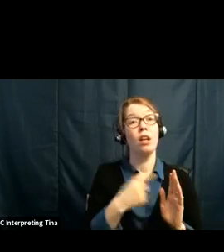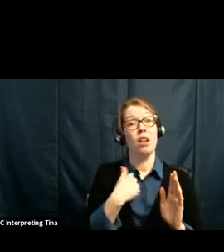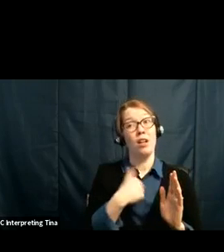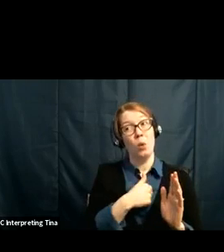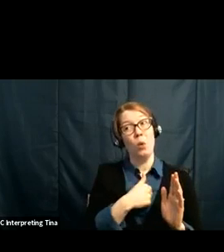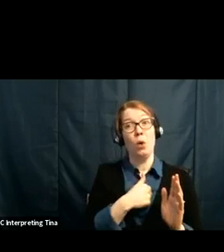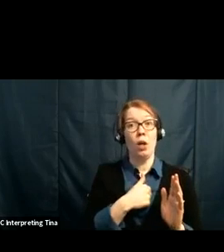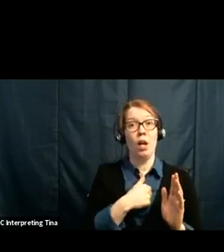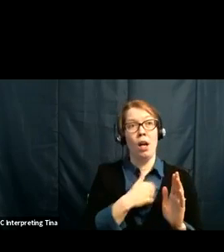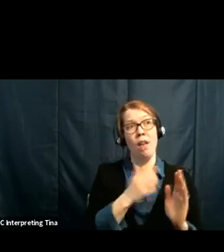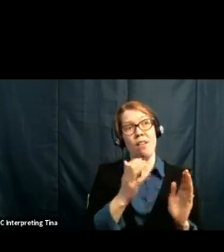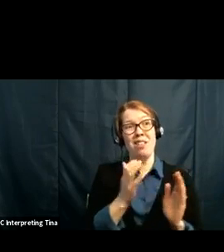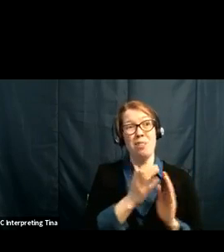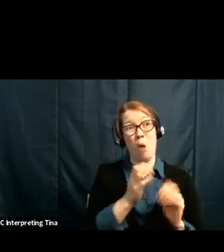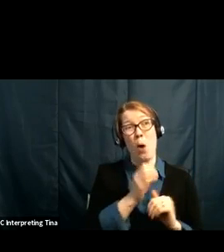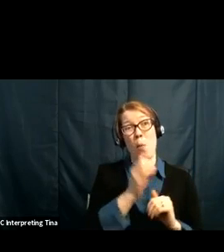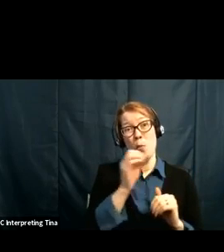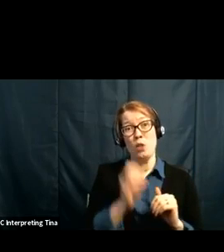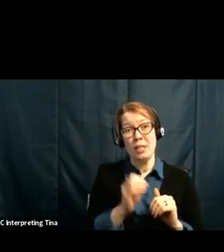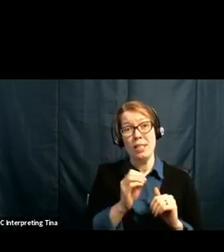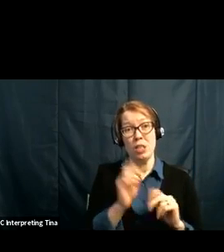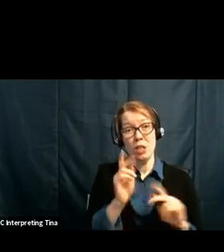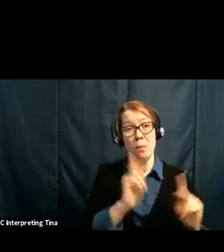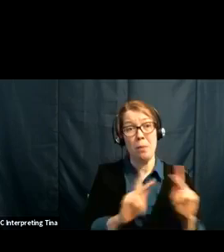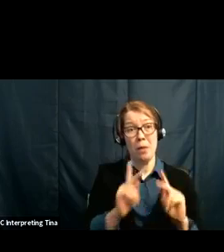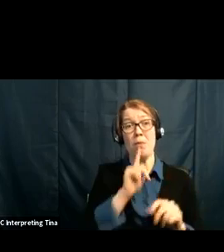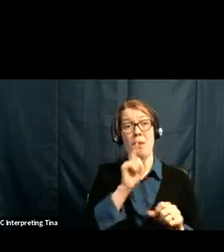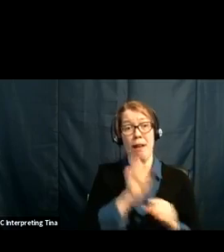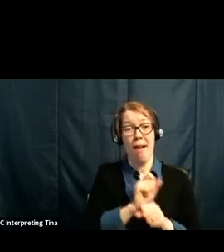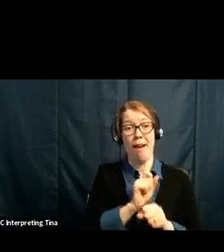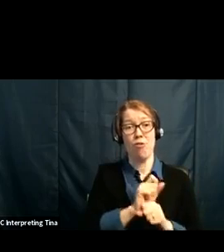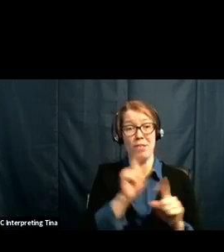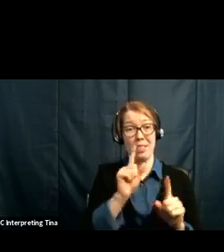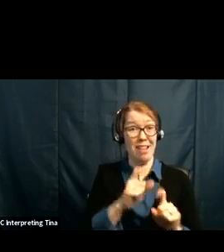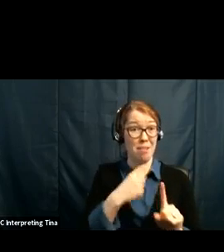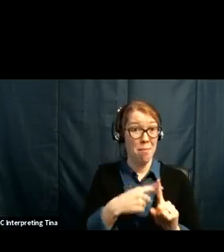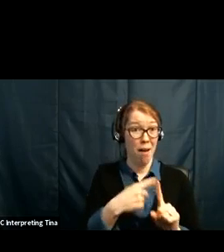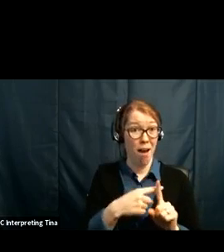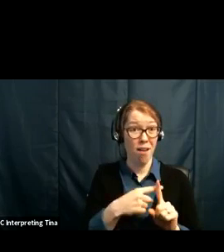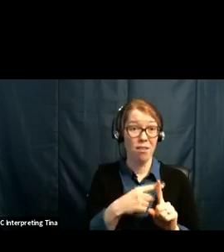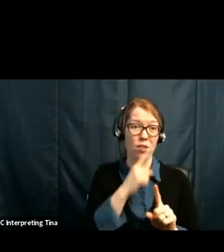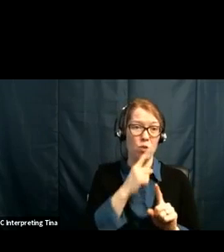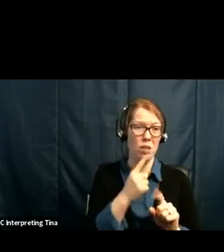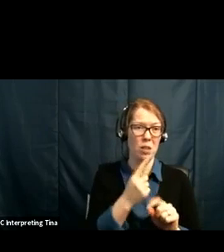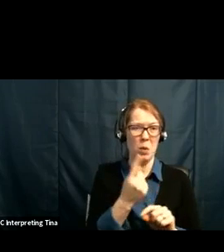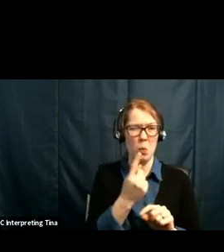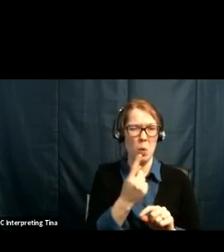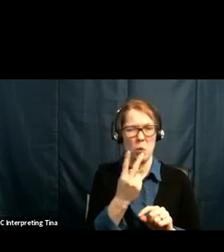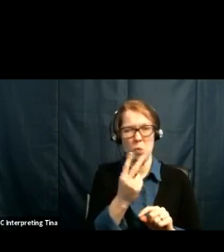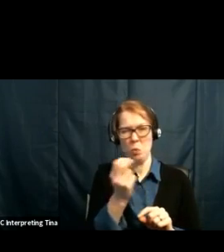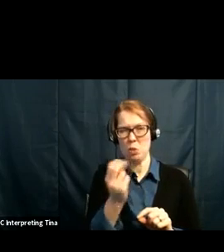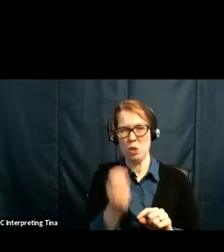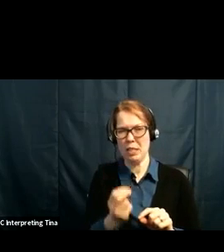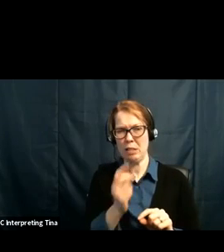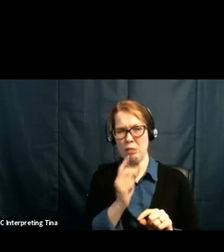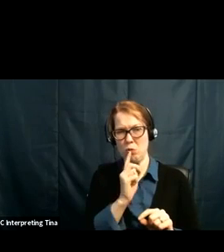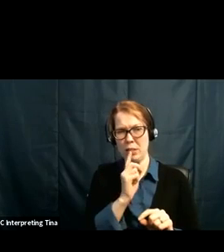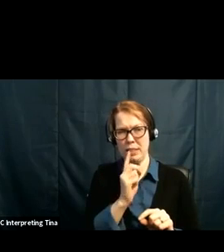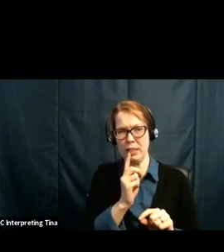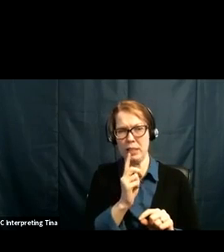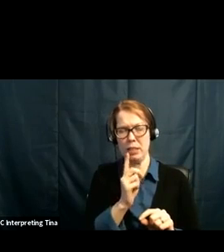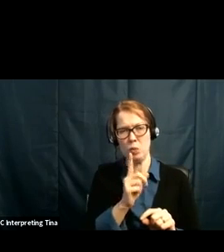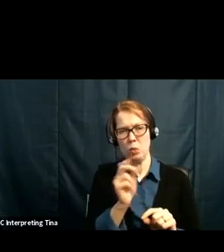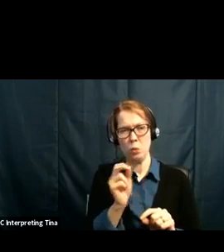relatively small percentage of those who end up testing positive, and it's really only 1 or 2%.